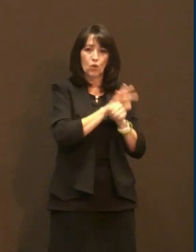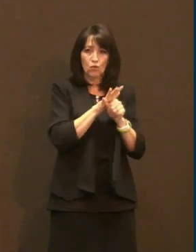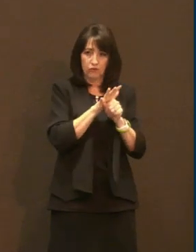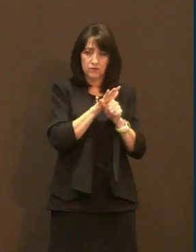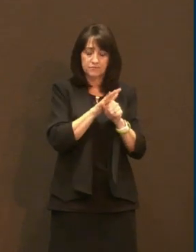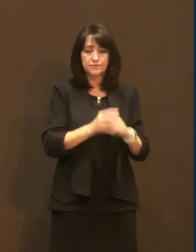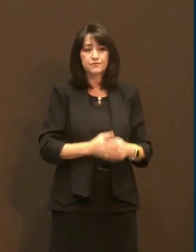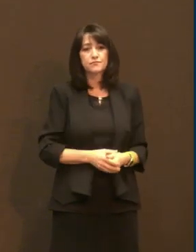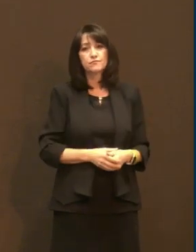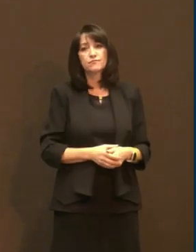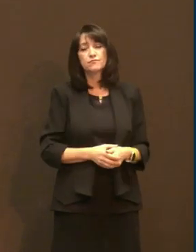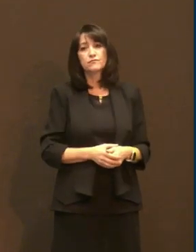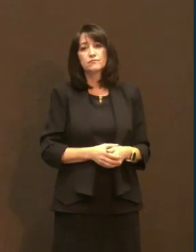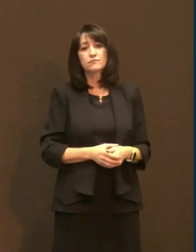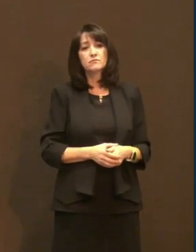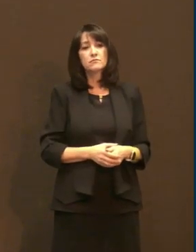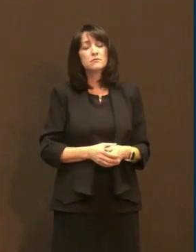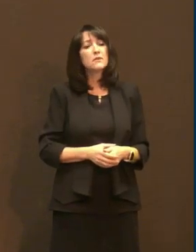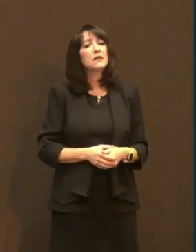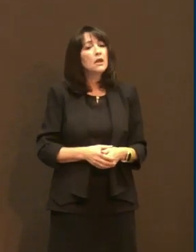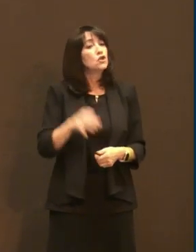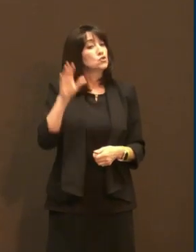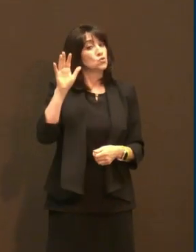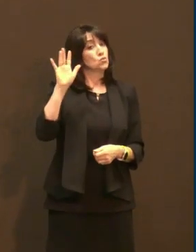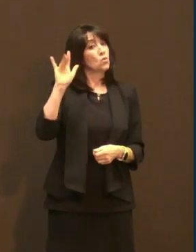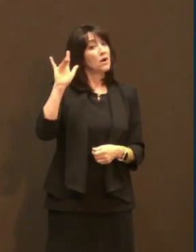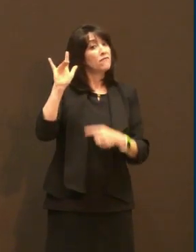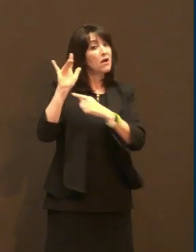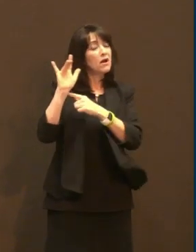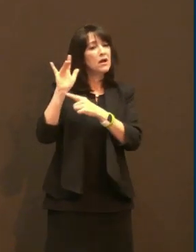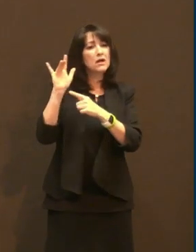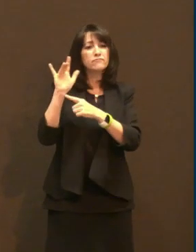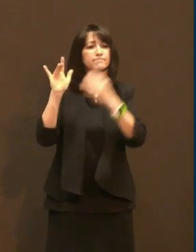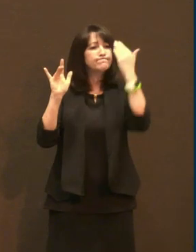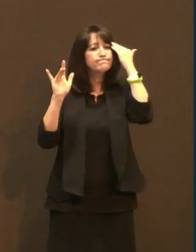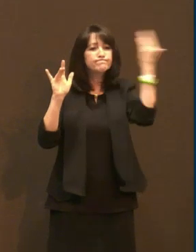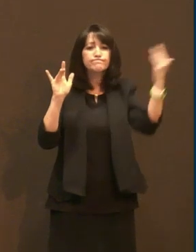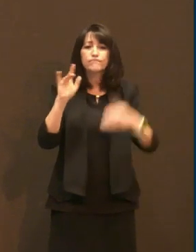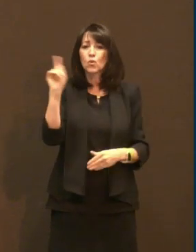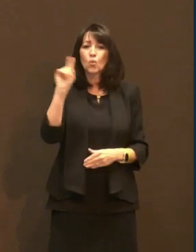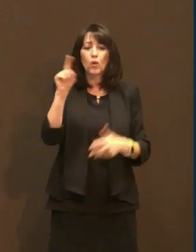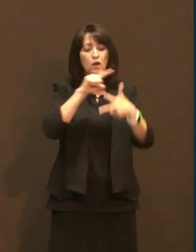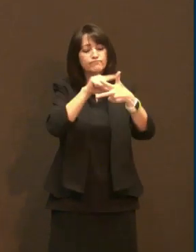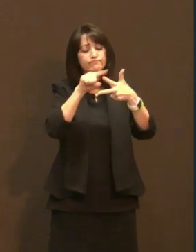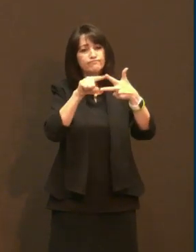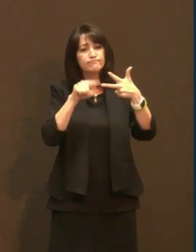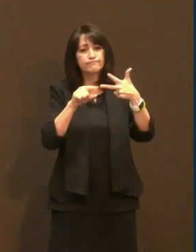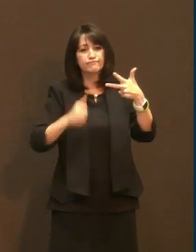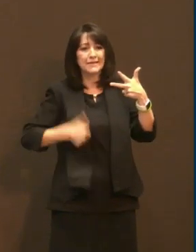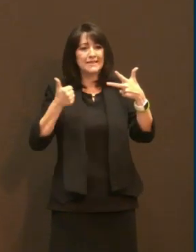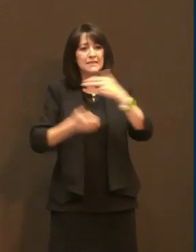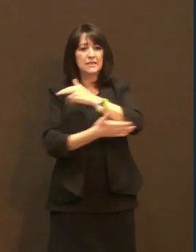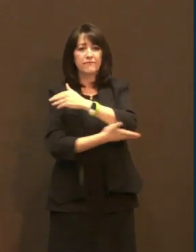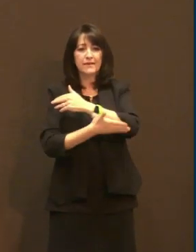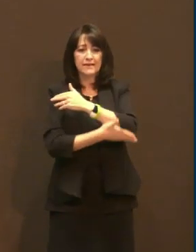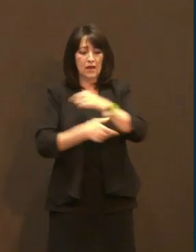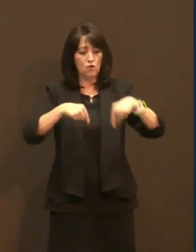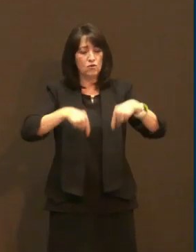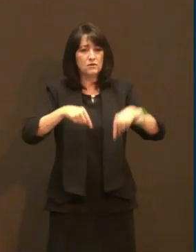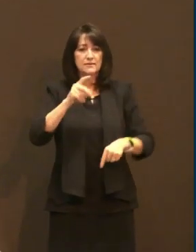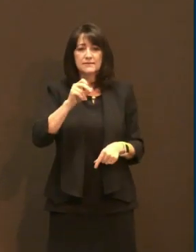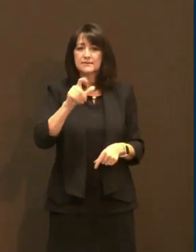25 cases that don't have a county identification. And then next is the demographics.